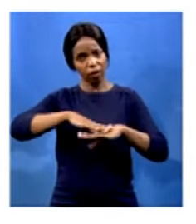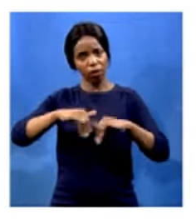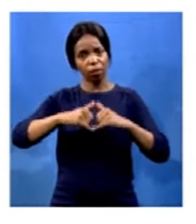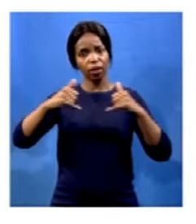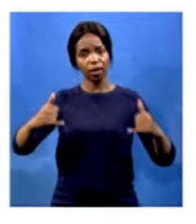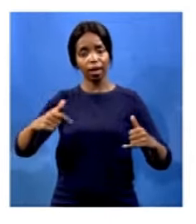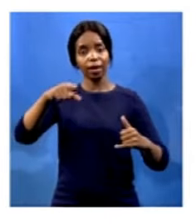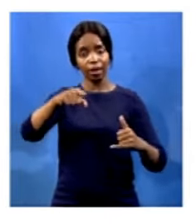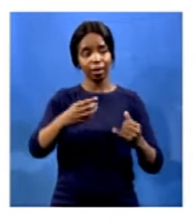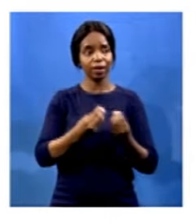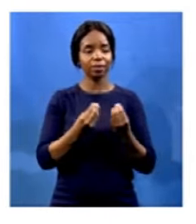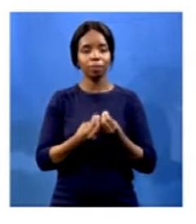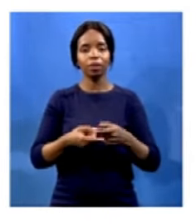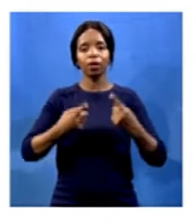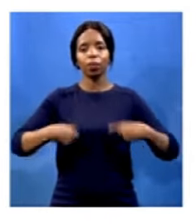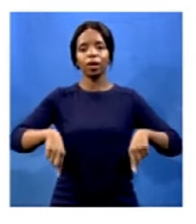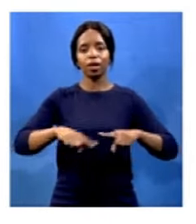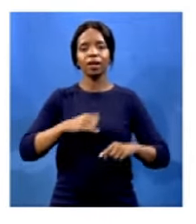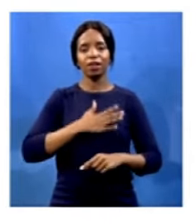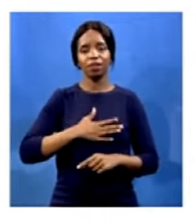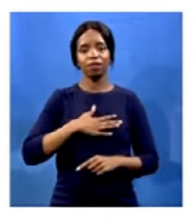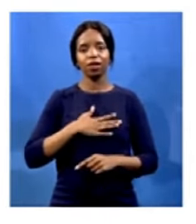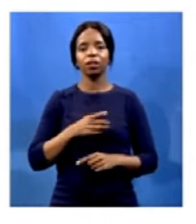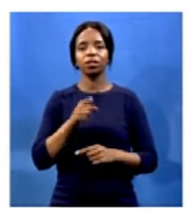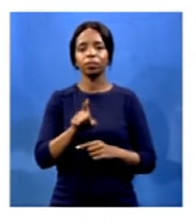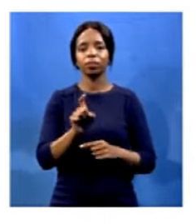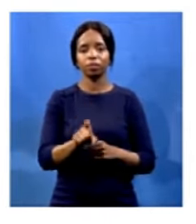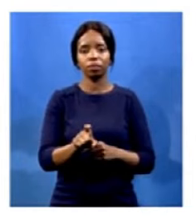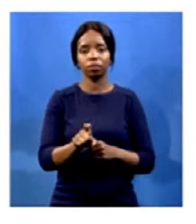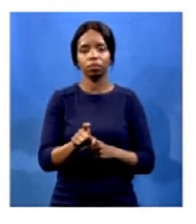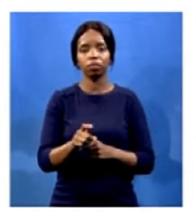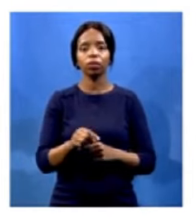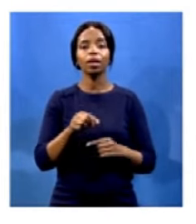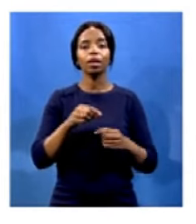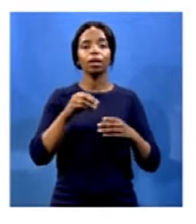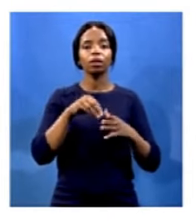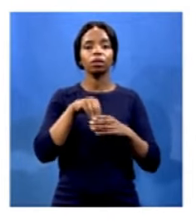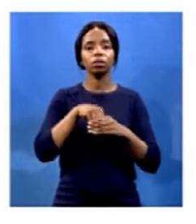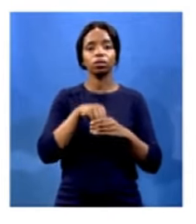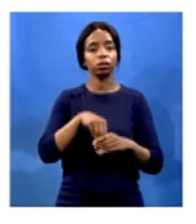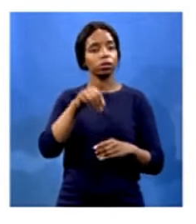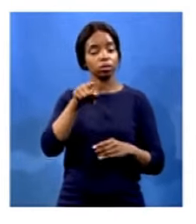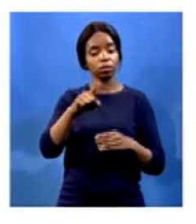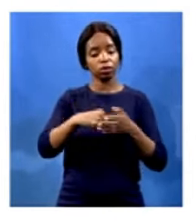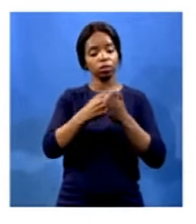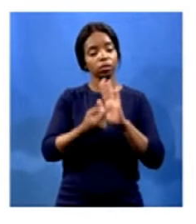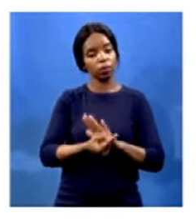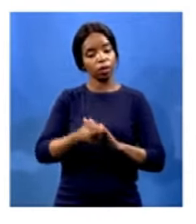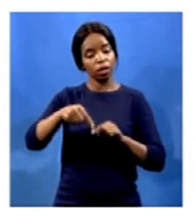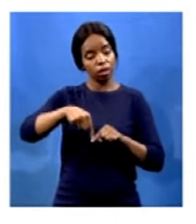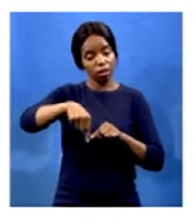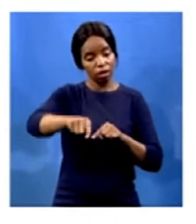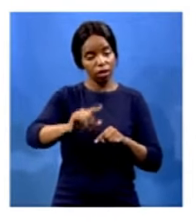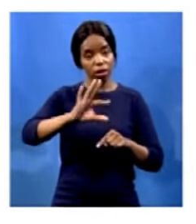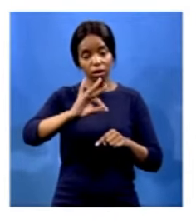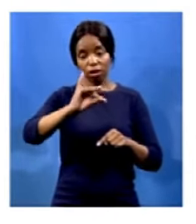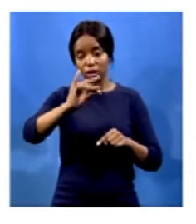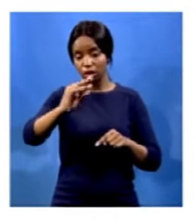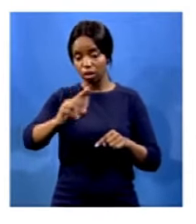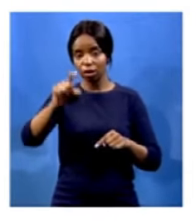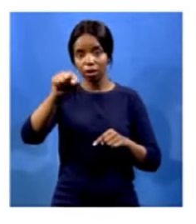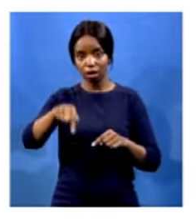It's completely new, which is why we are giving a dedicated week to look at the specifics. What are the things that we need to work further on? However, we need to